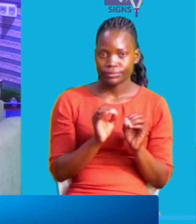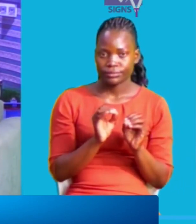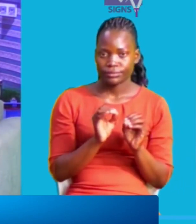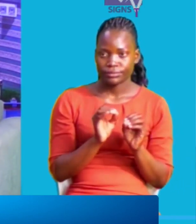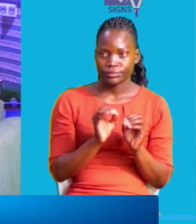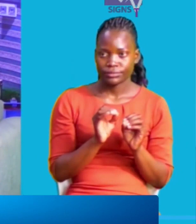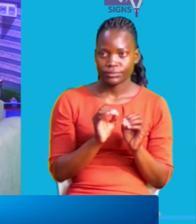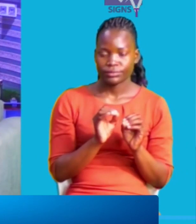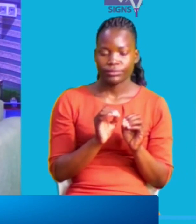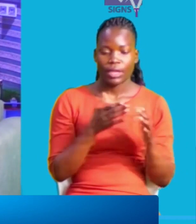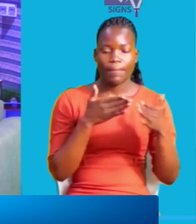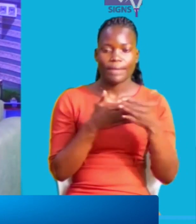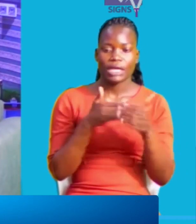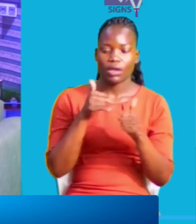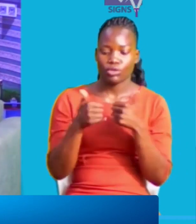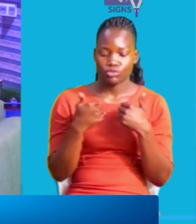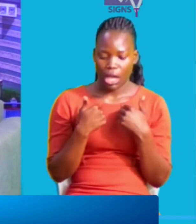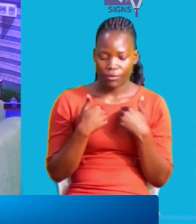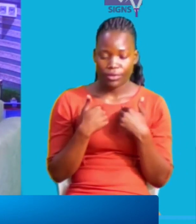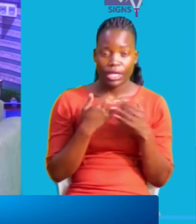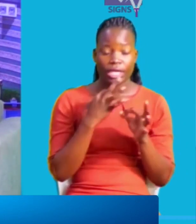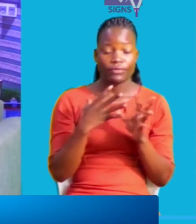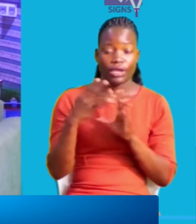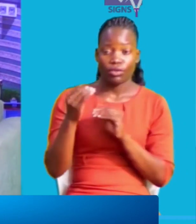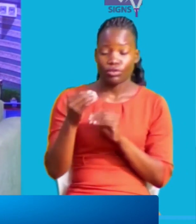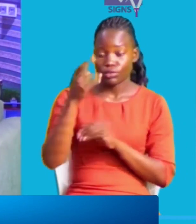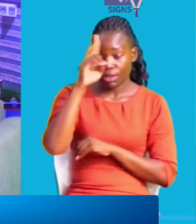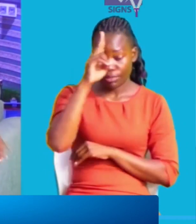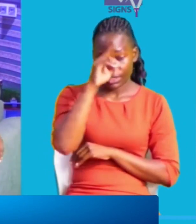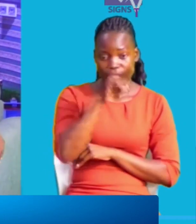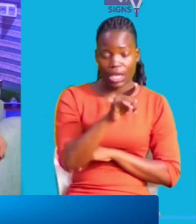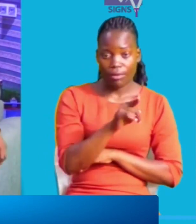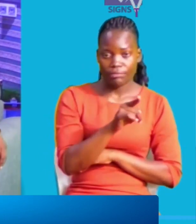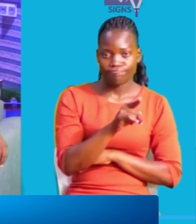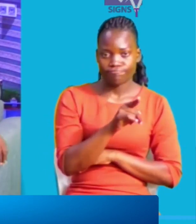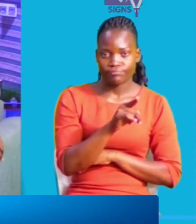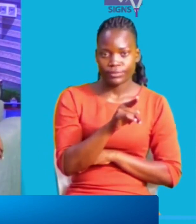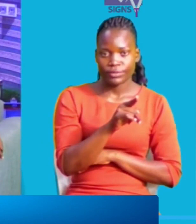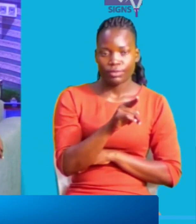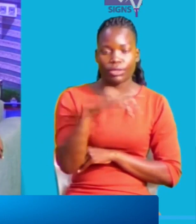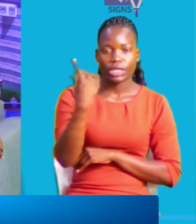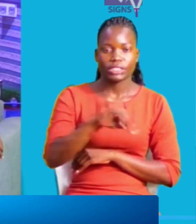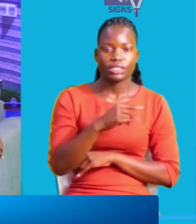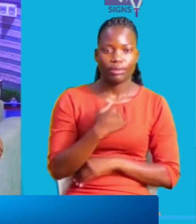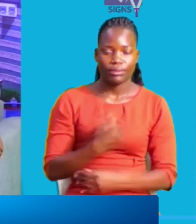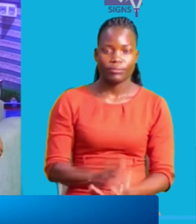Attitudinal barrier ile tuko nayo kwamba nikienda kwa polisi ama askari watanifanya namna gani? Watanichapa.